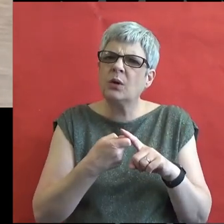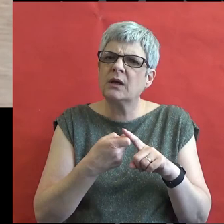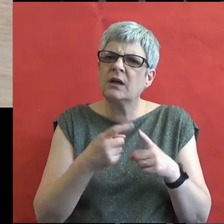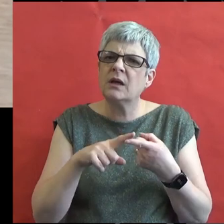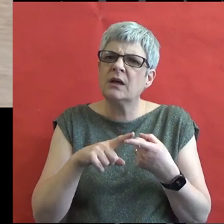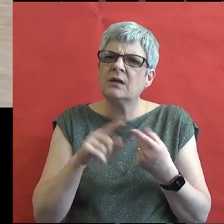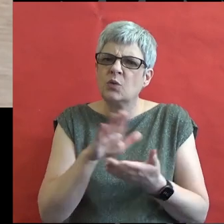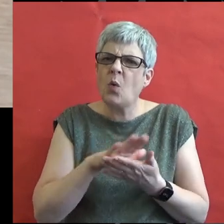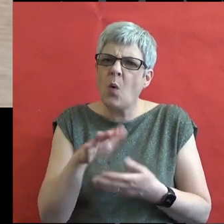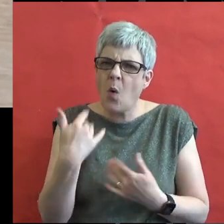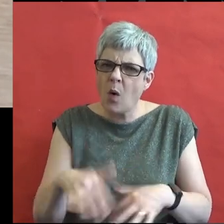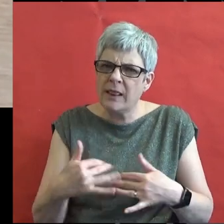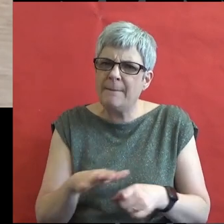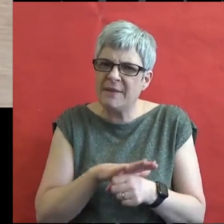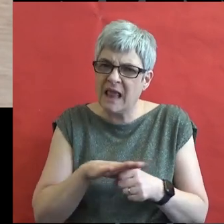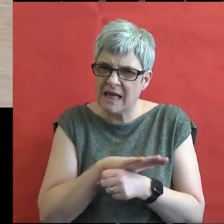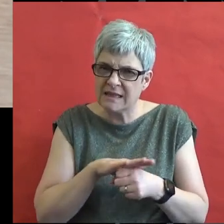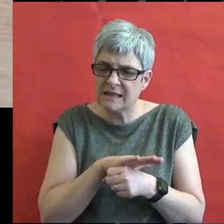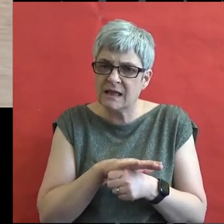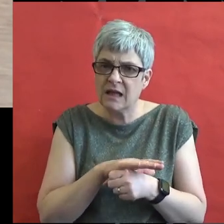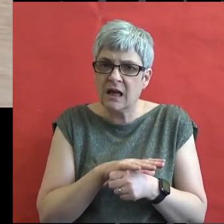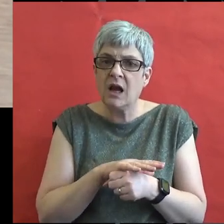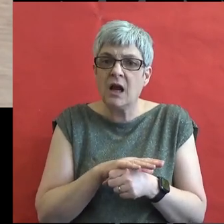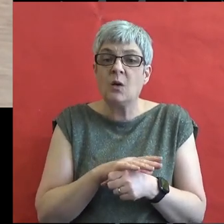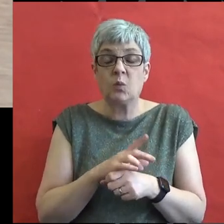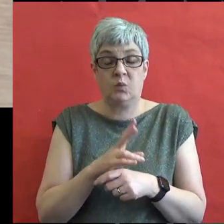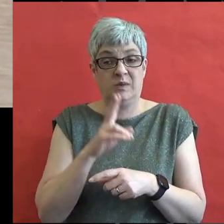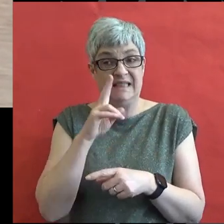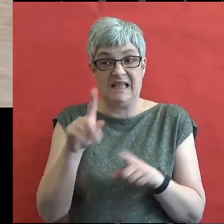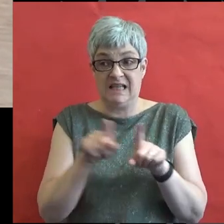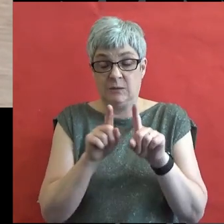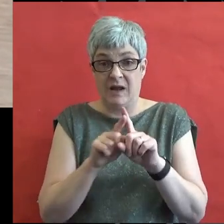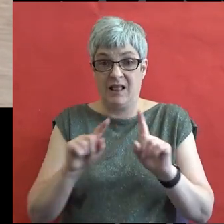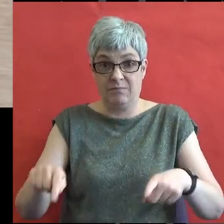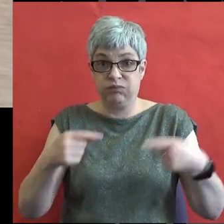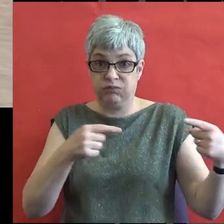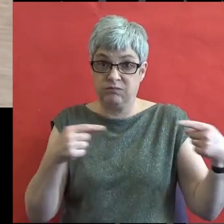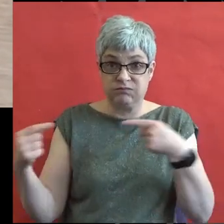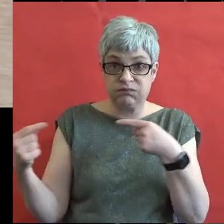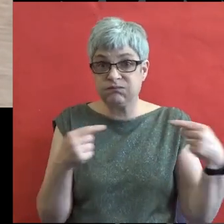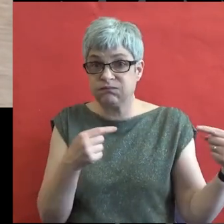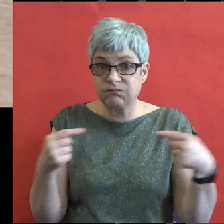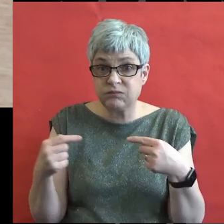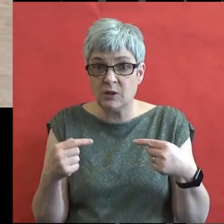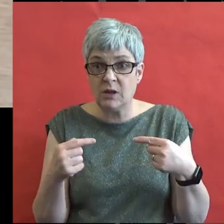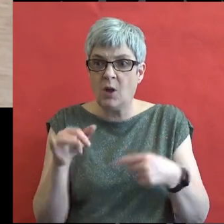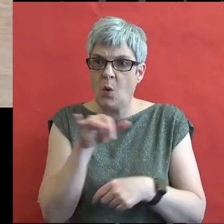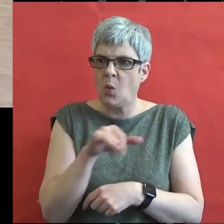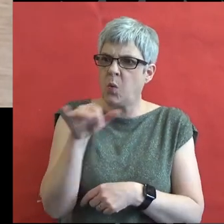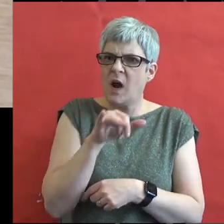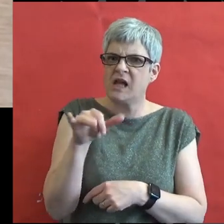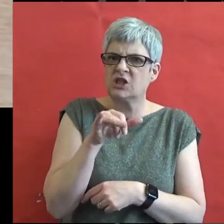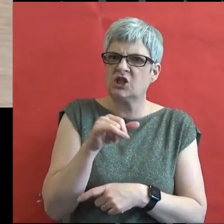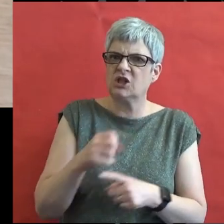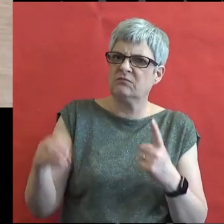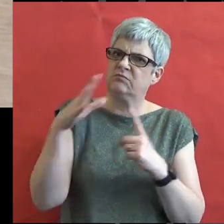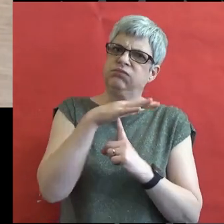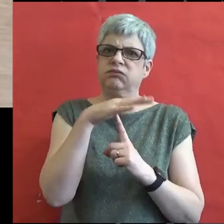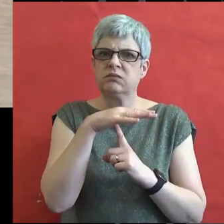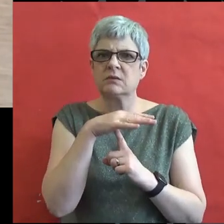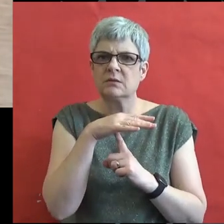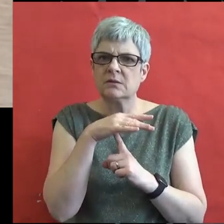we hear, "Also, a dispute arose among them as to which of them was considered to be the